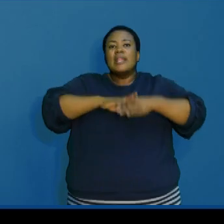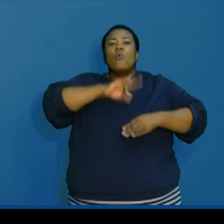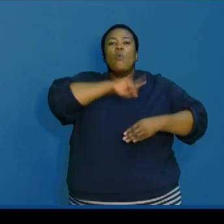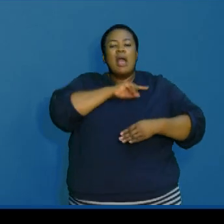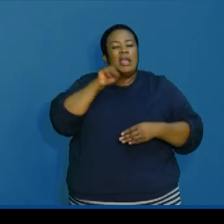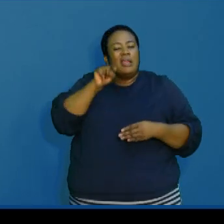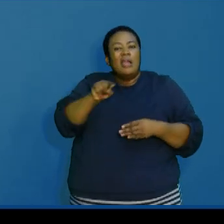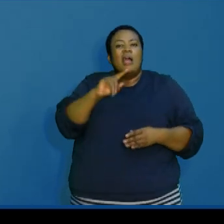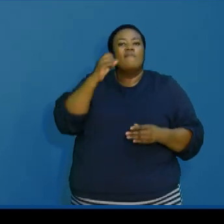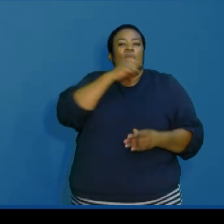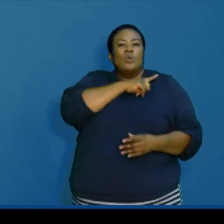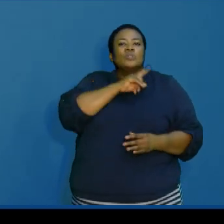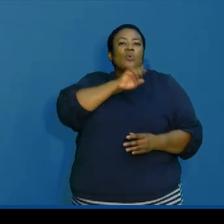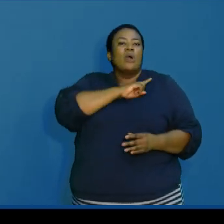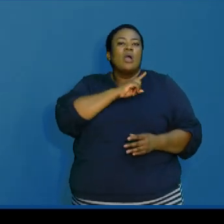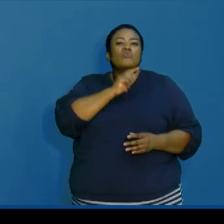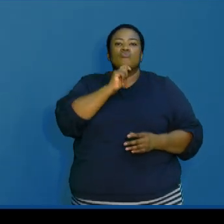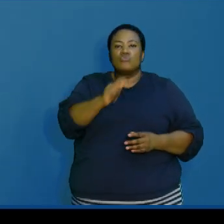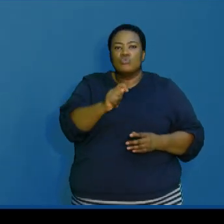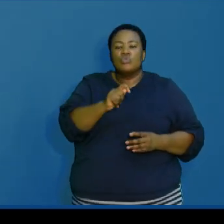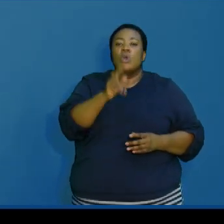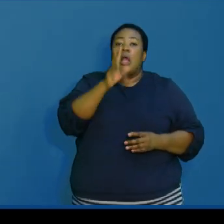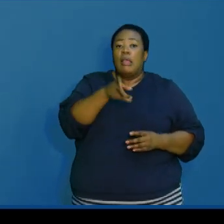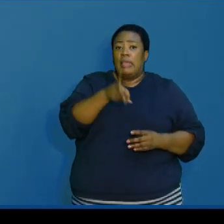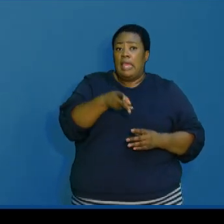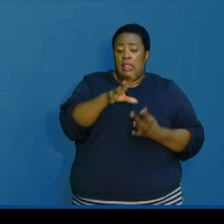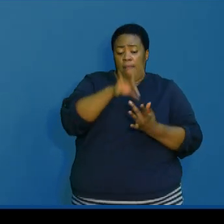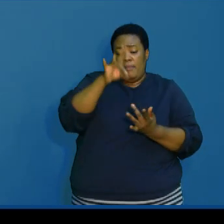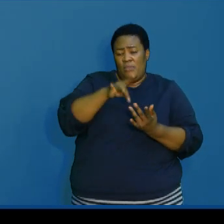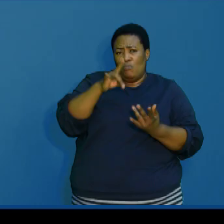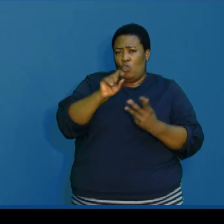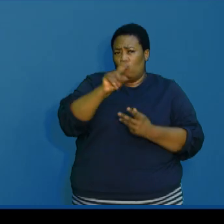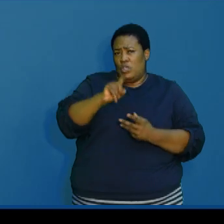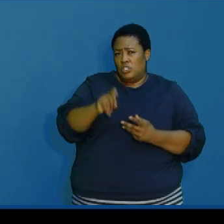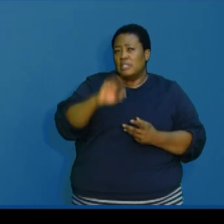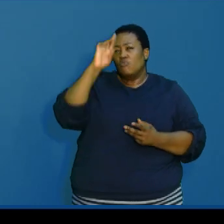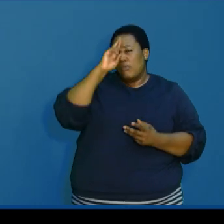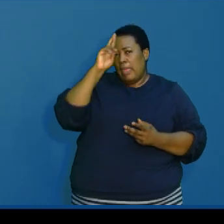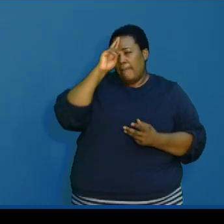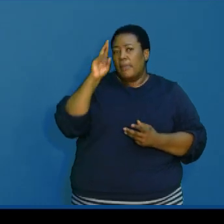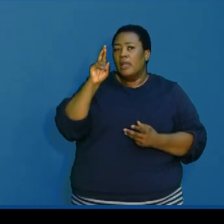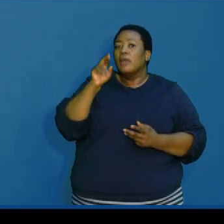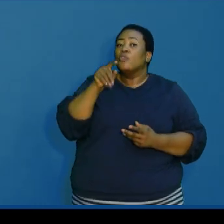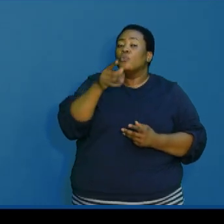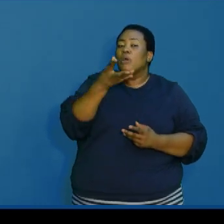is true. And of course, your multiple choice questions. Remember, with multiple choice, you will be given